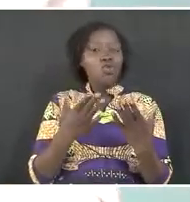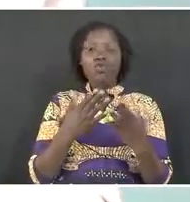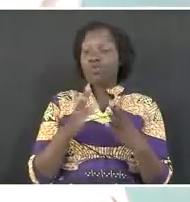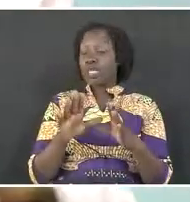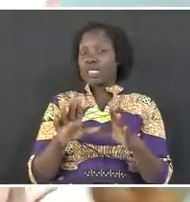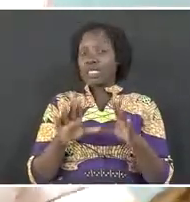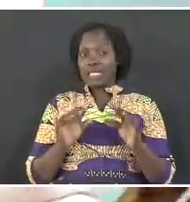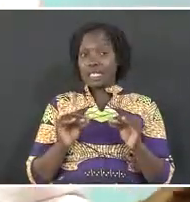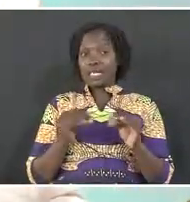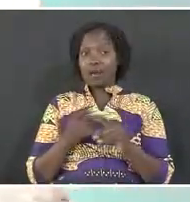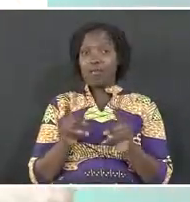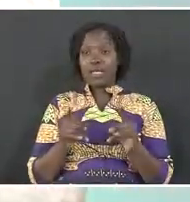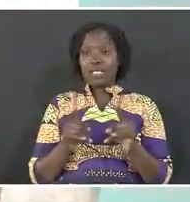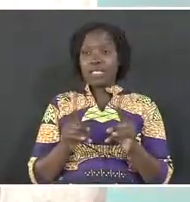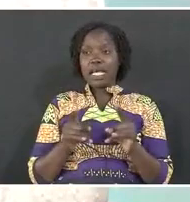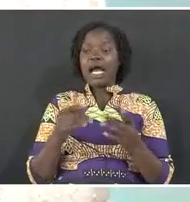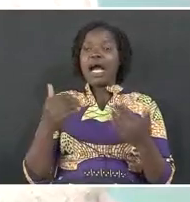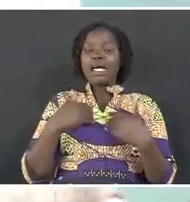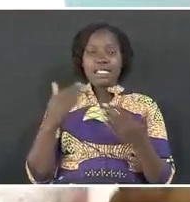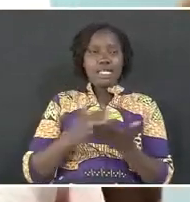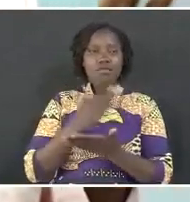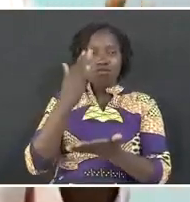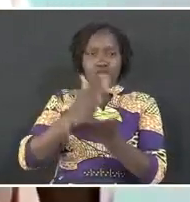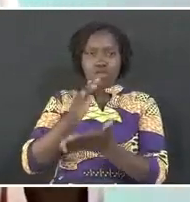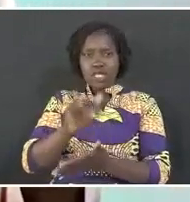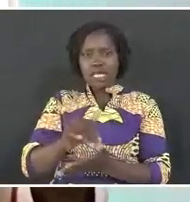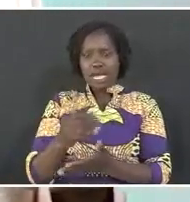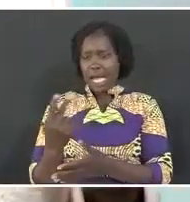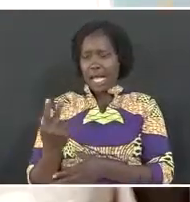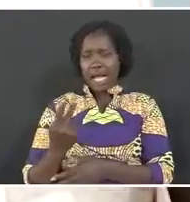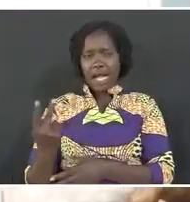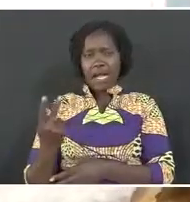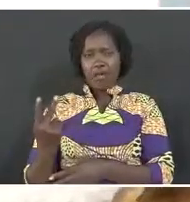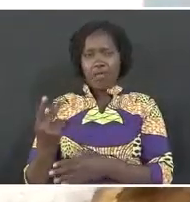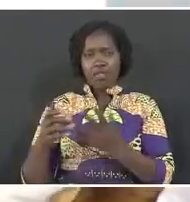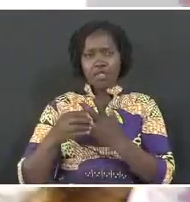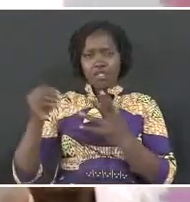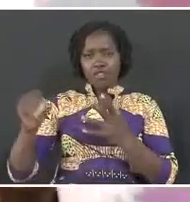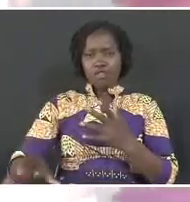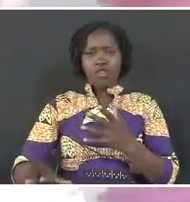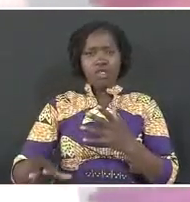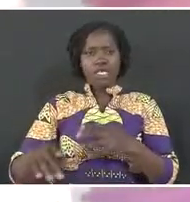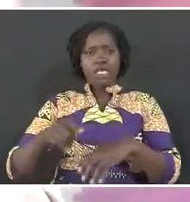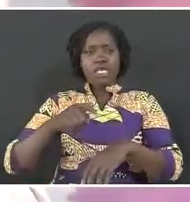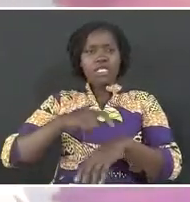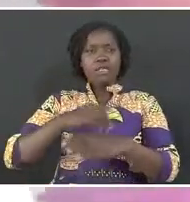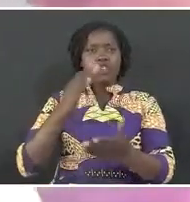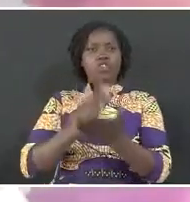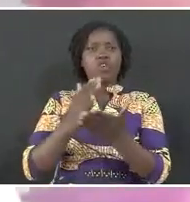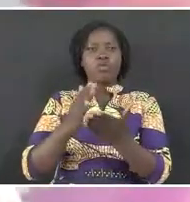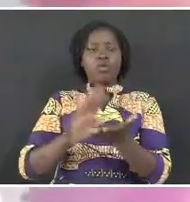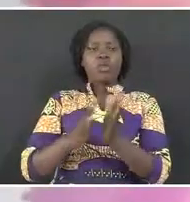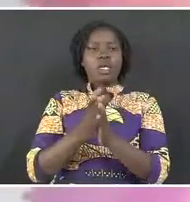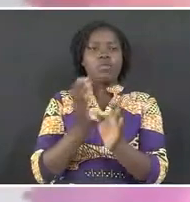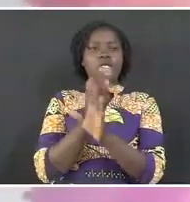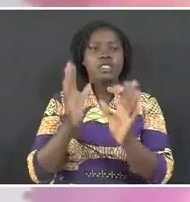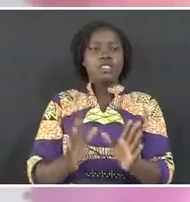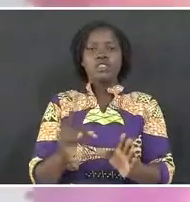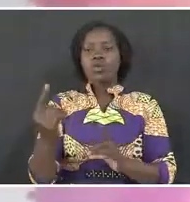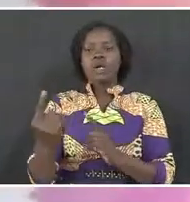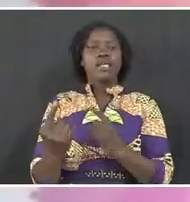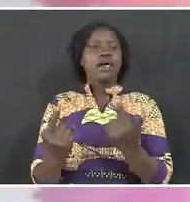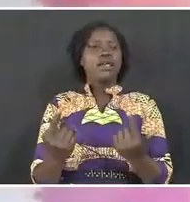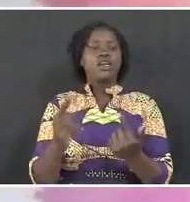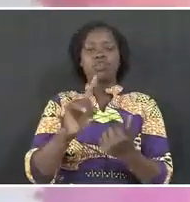it, but it has some truth, that couples divorce when they stop being Christians to each other.